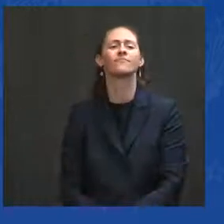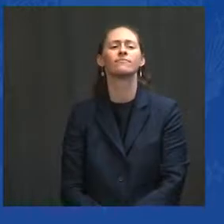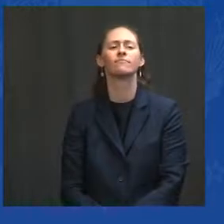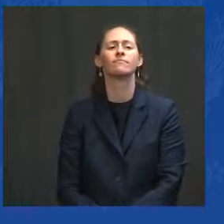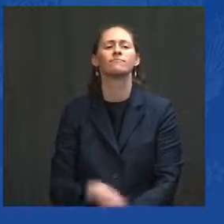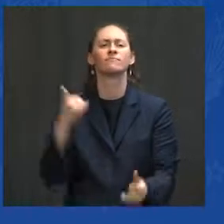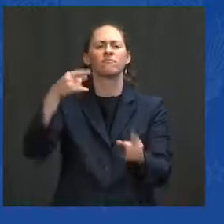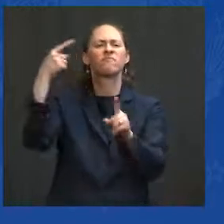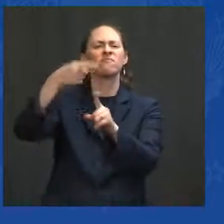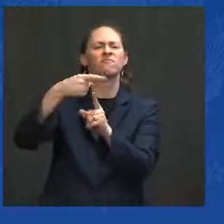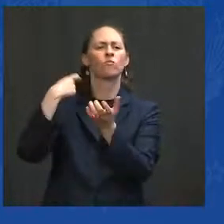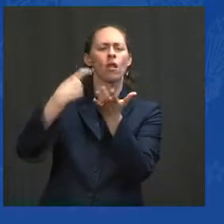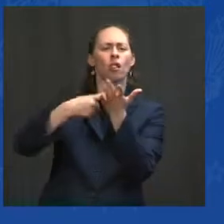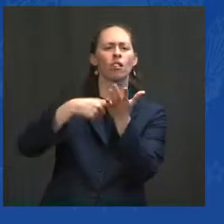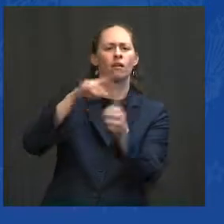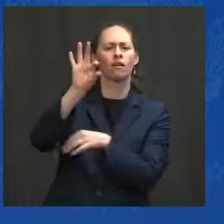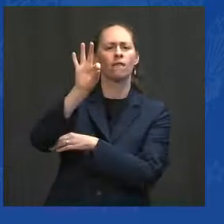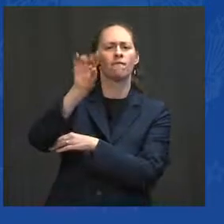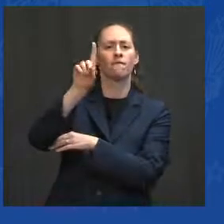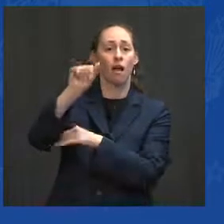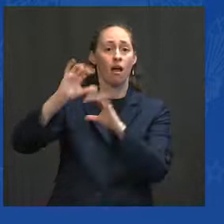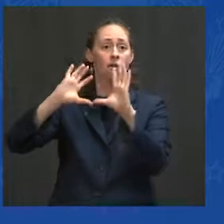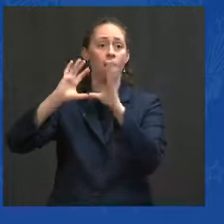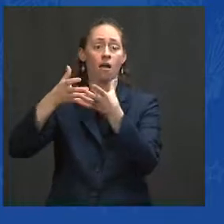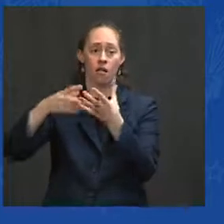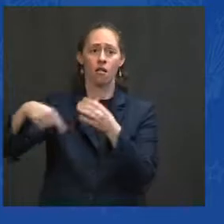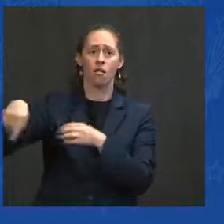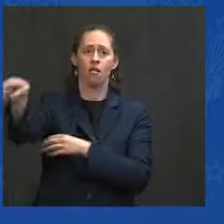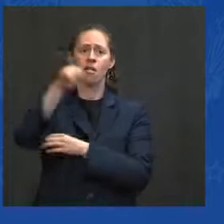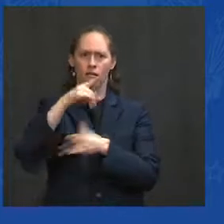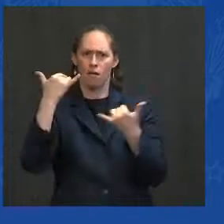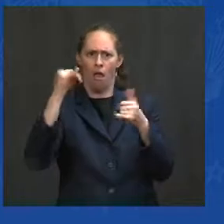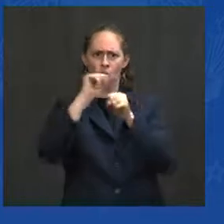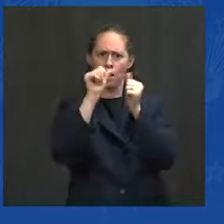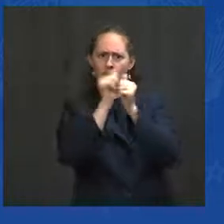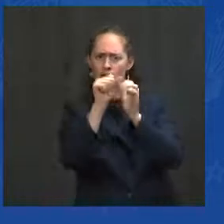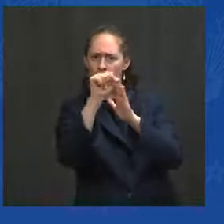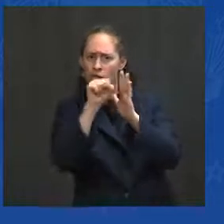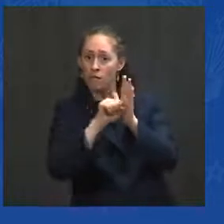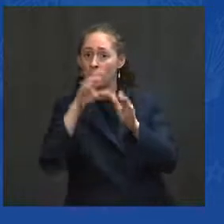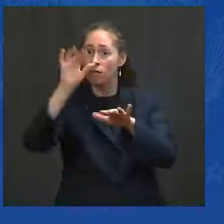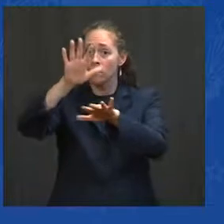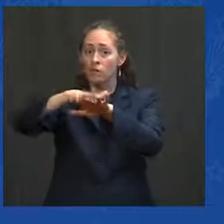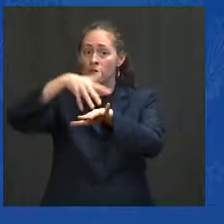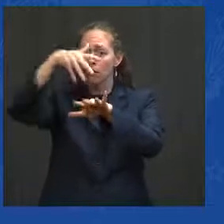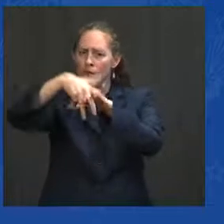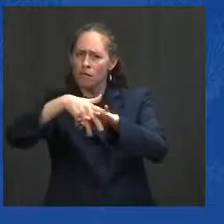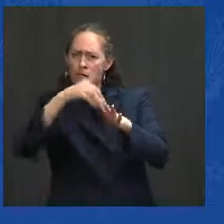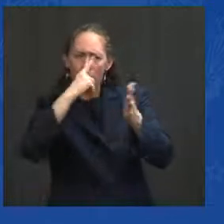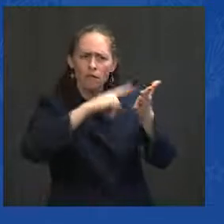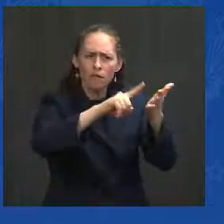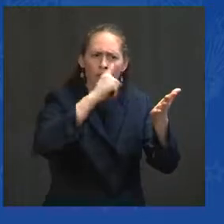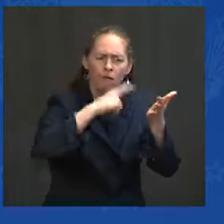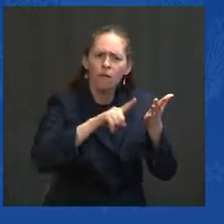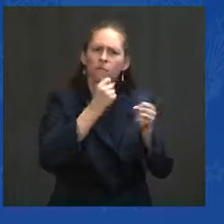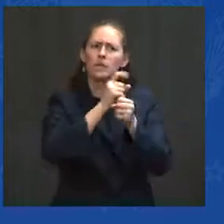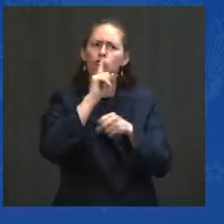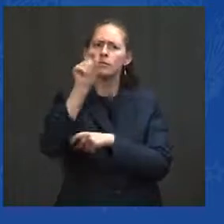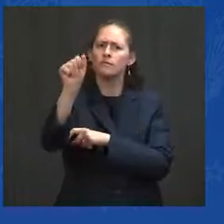Drug Administration. We're going to work with states and tribes to safely import prescription drugs from